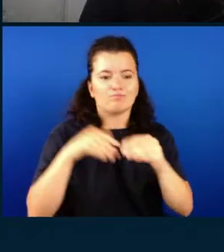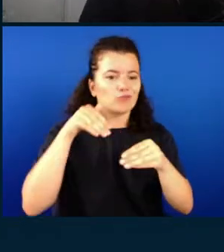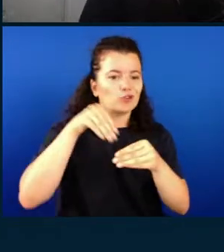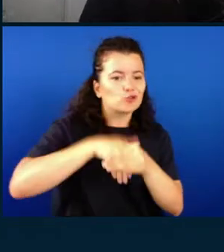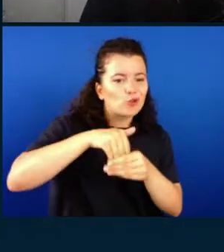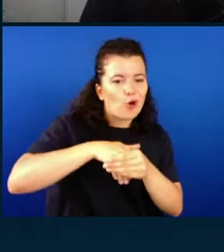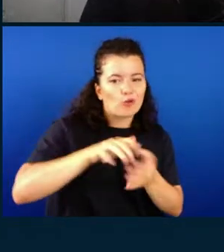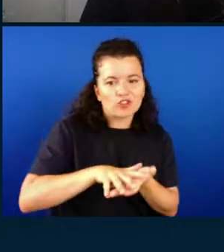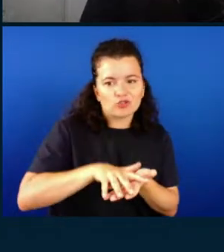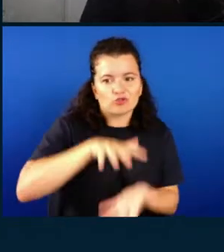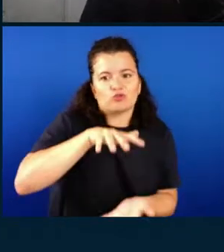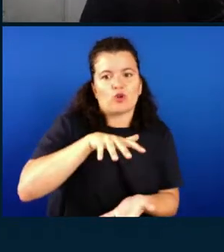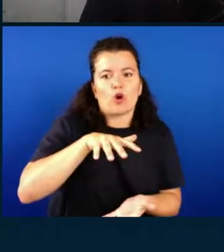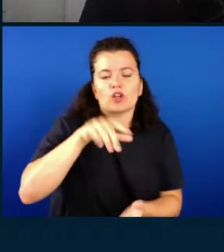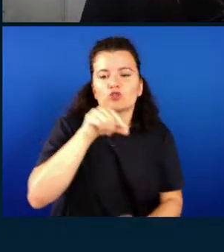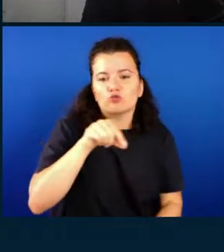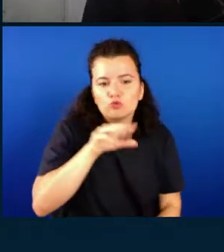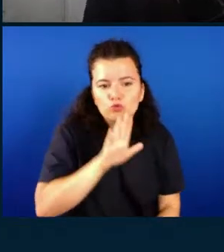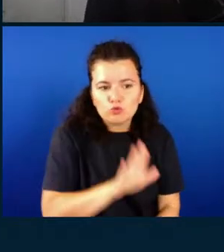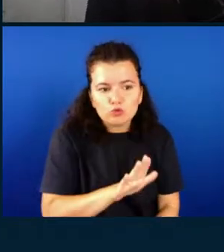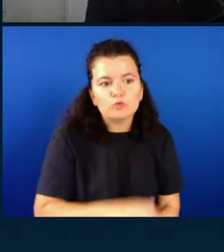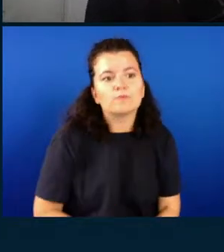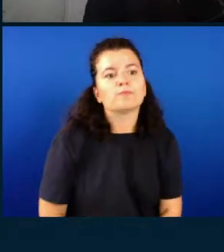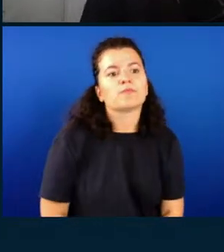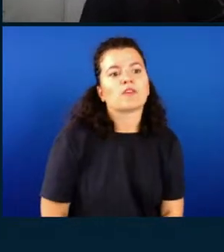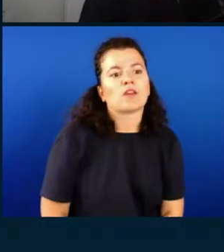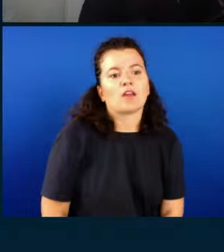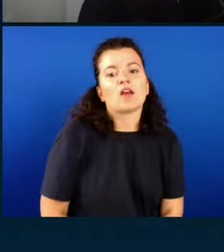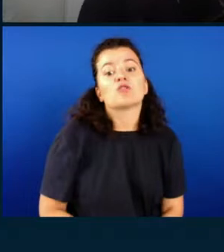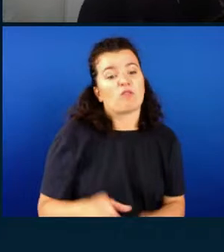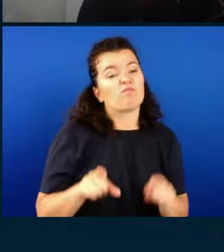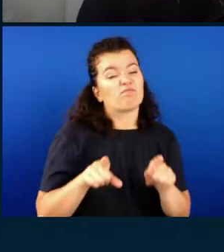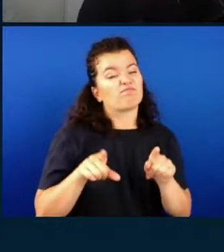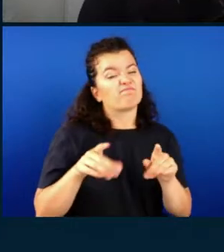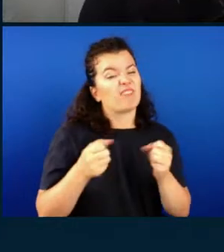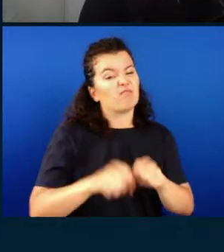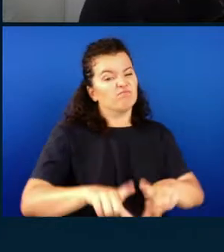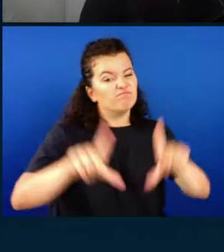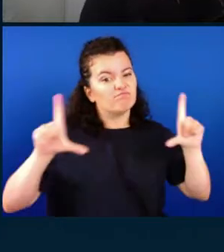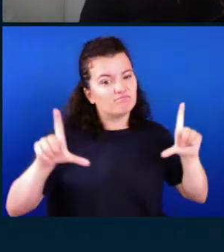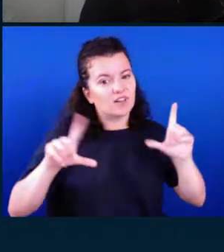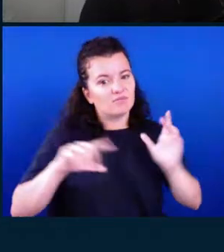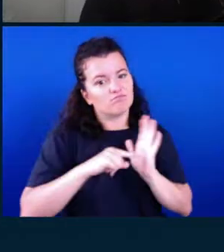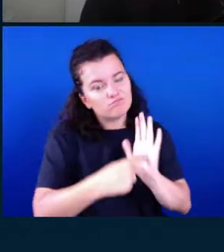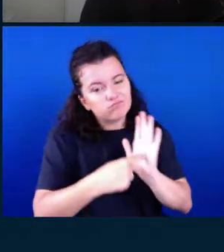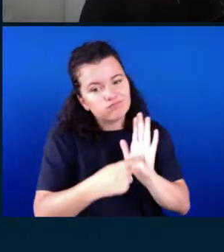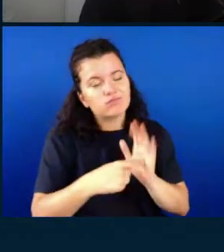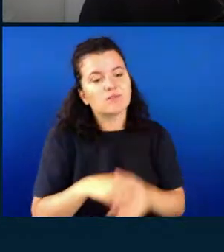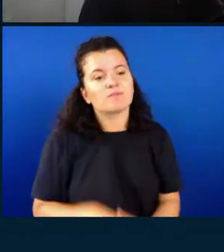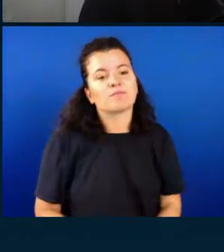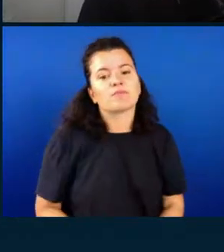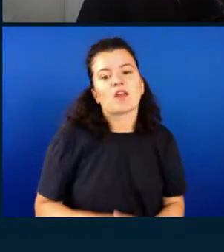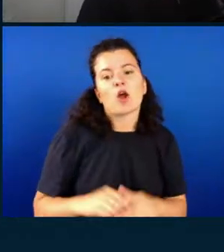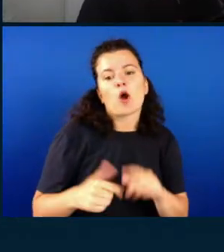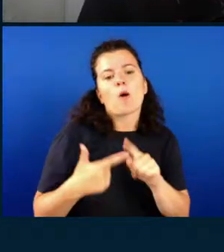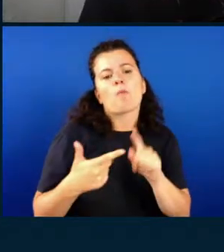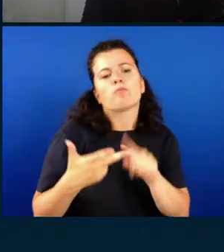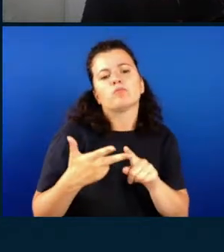the function app we just talked about. I have a complete blog post on that. So using the storage queue and using Cosmos